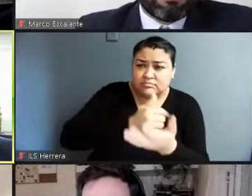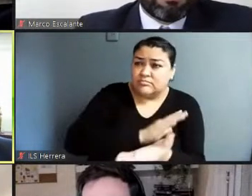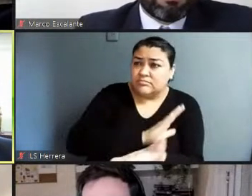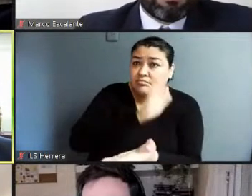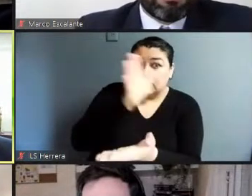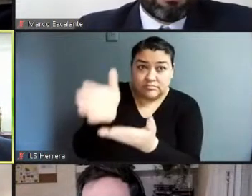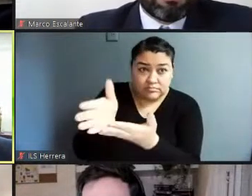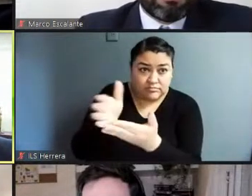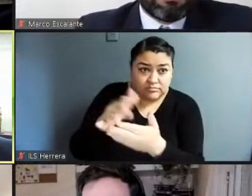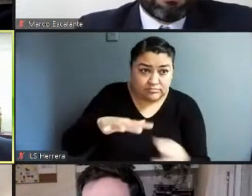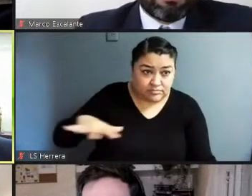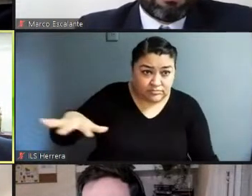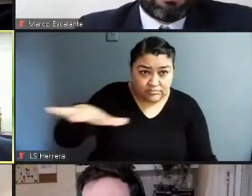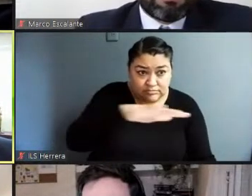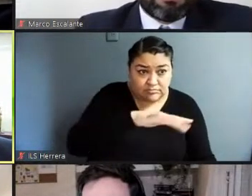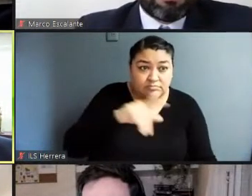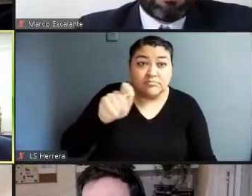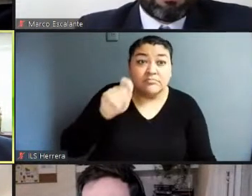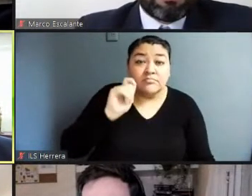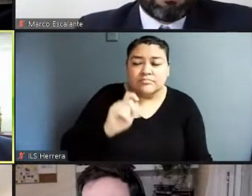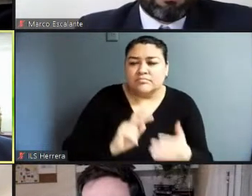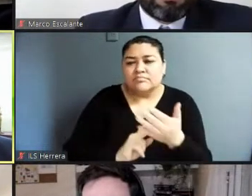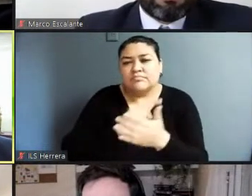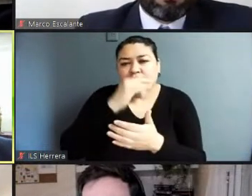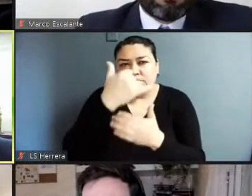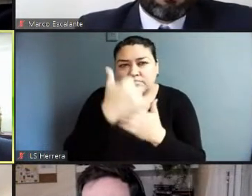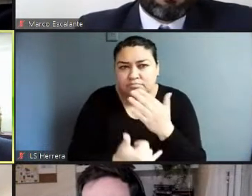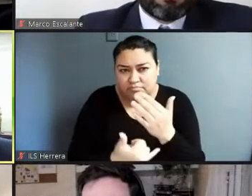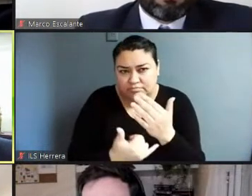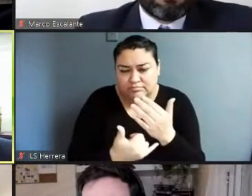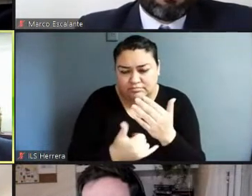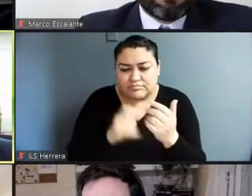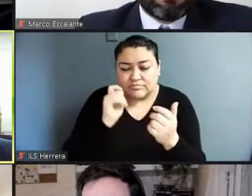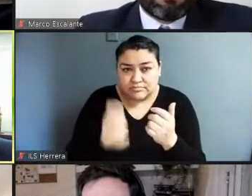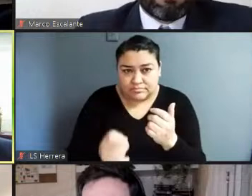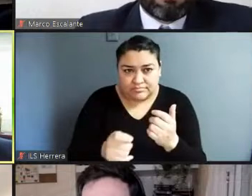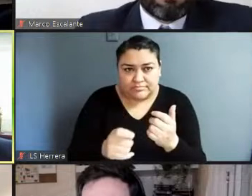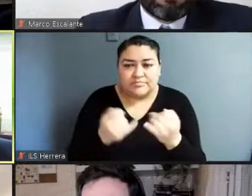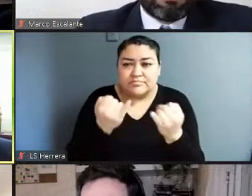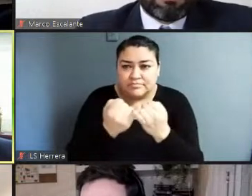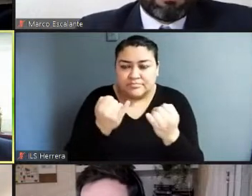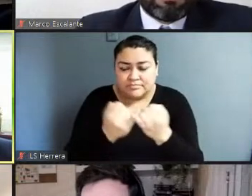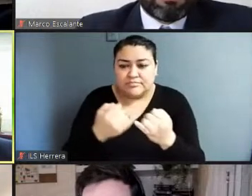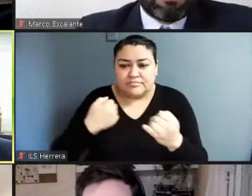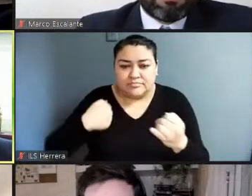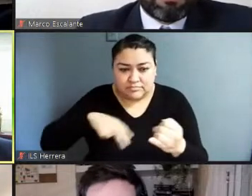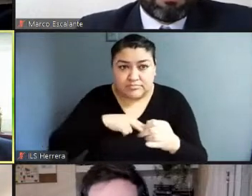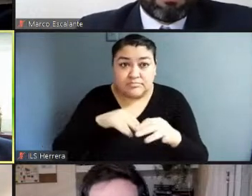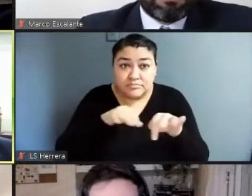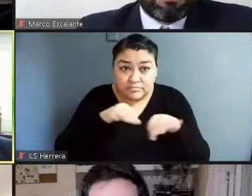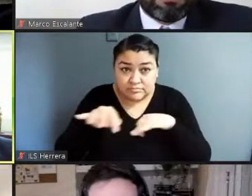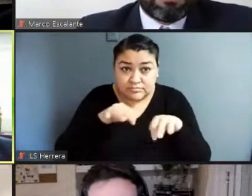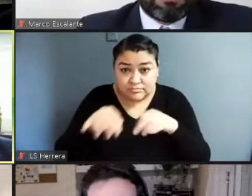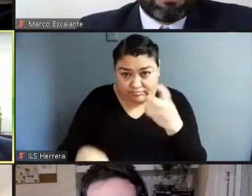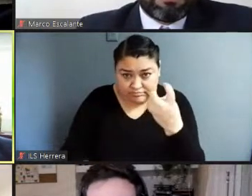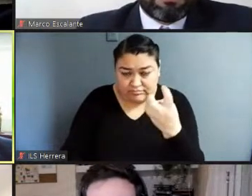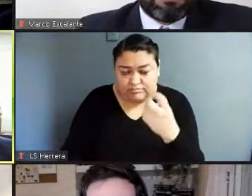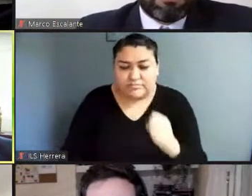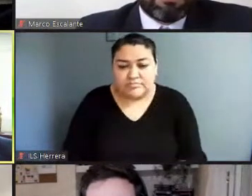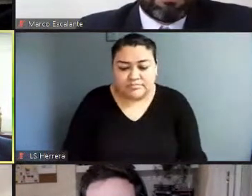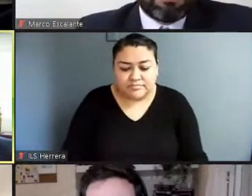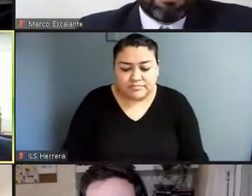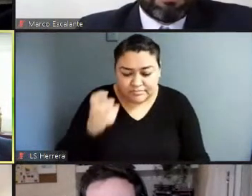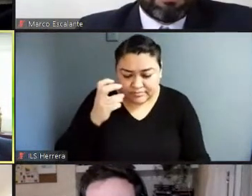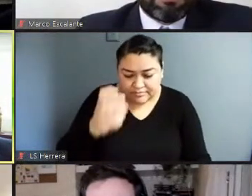of marginalized areas in the city. We apply a project-based work. This is how